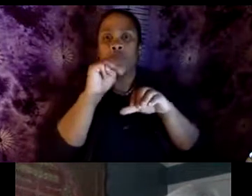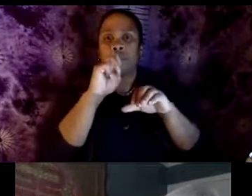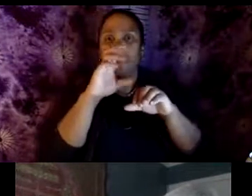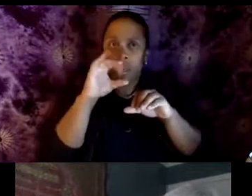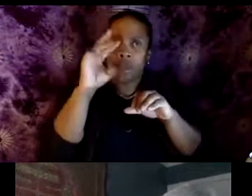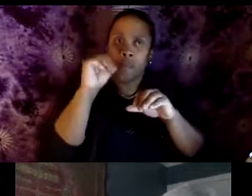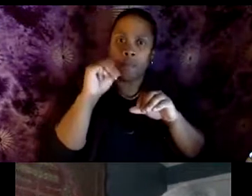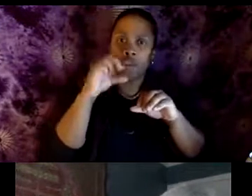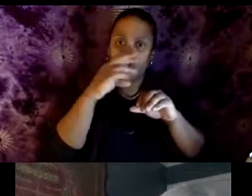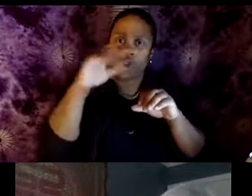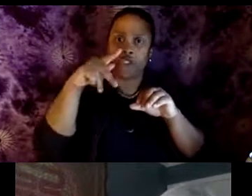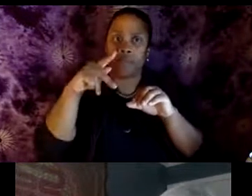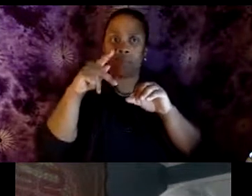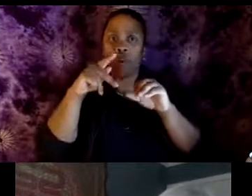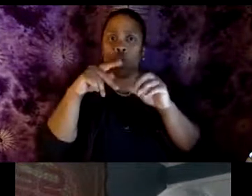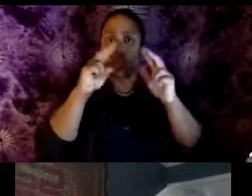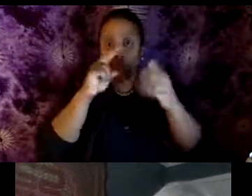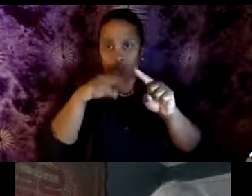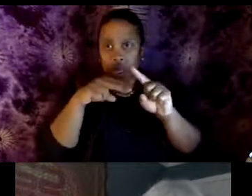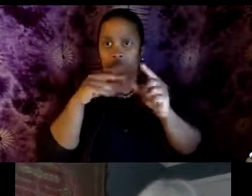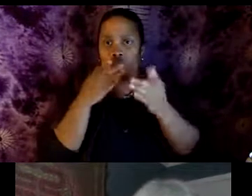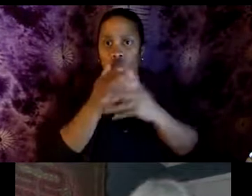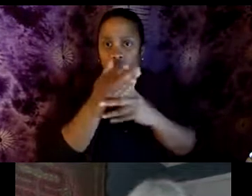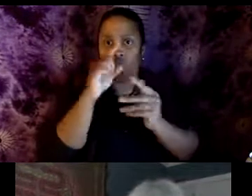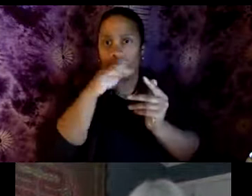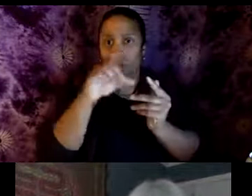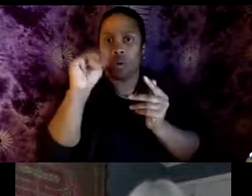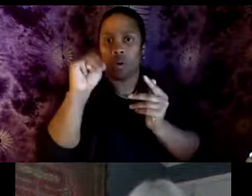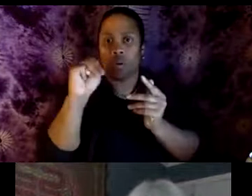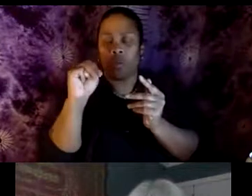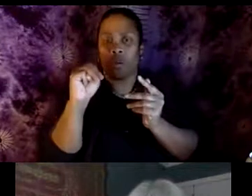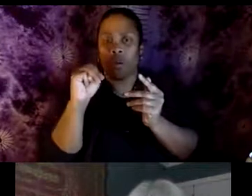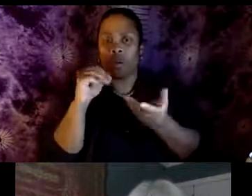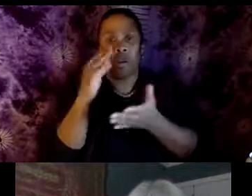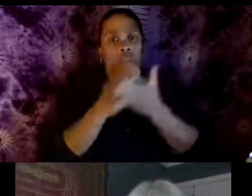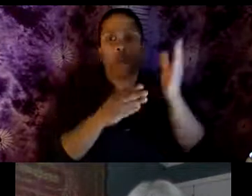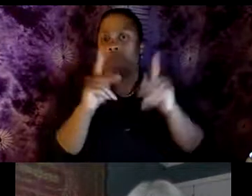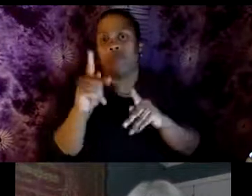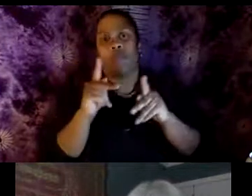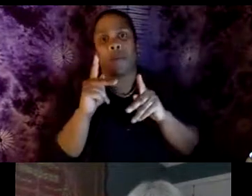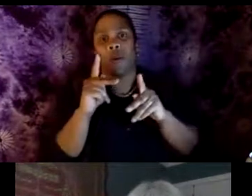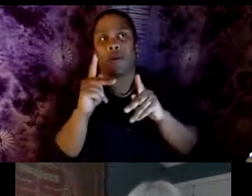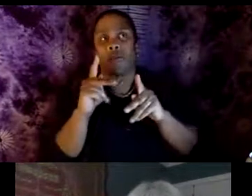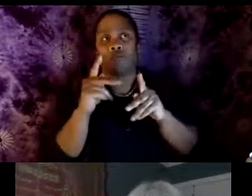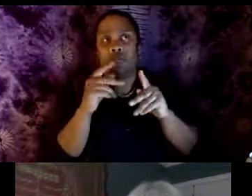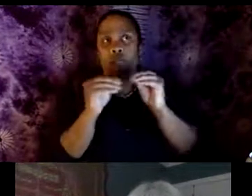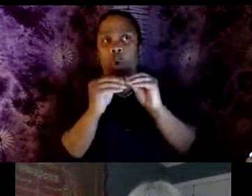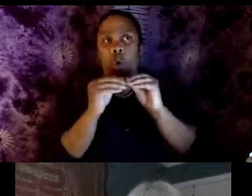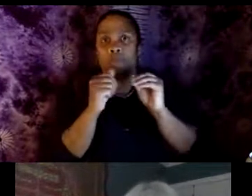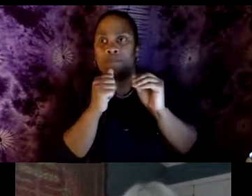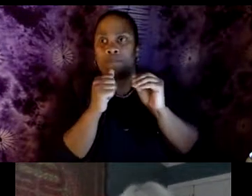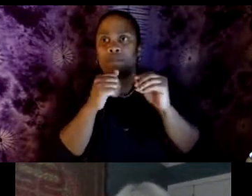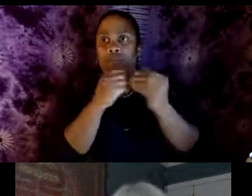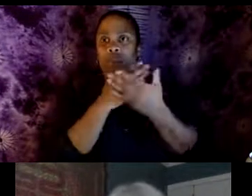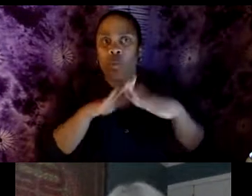a tarot reading over Zoom if you want more of the interactive. There's some people that are a little introverted, so they like to just kind of send me